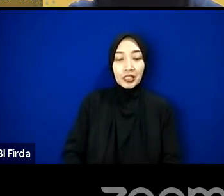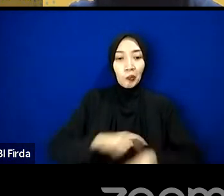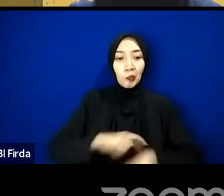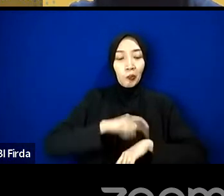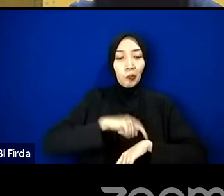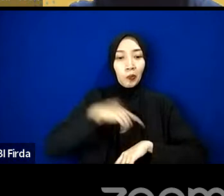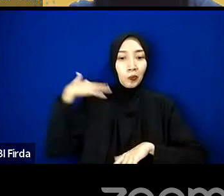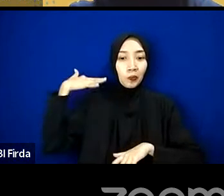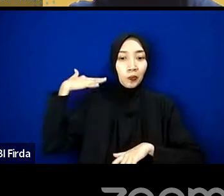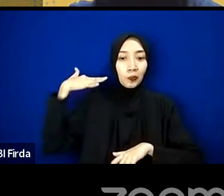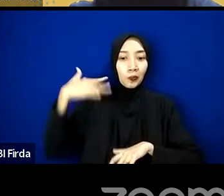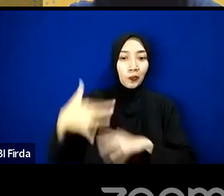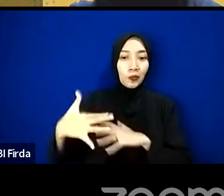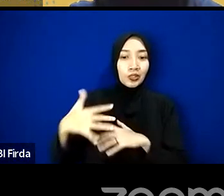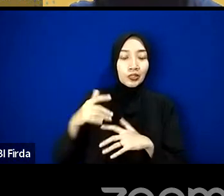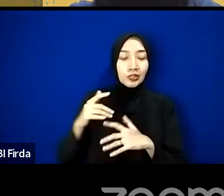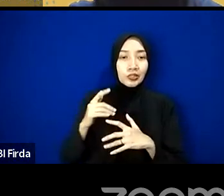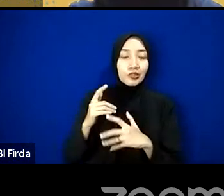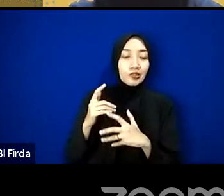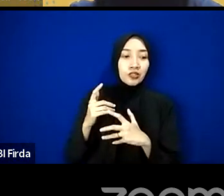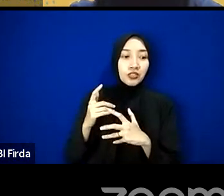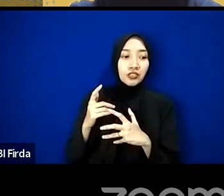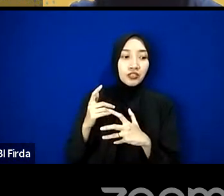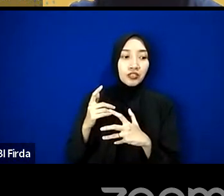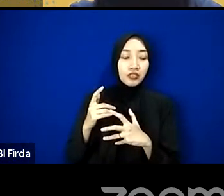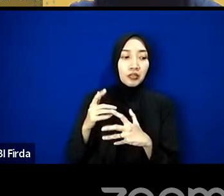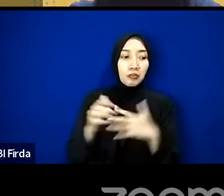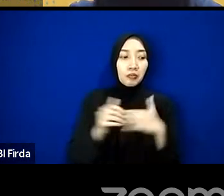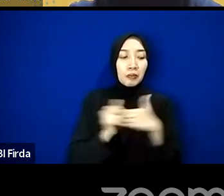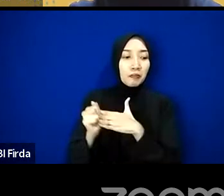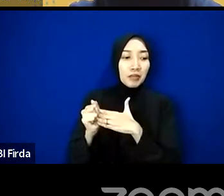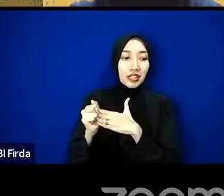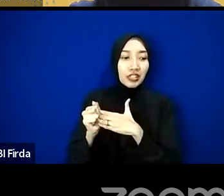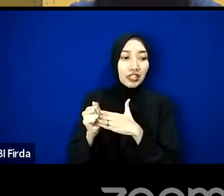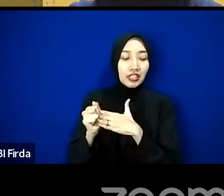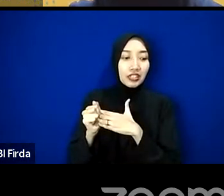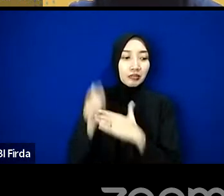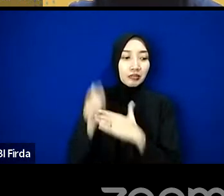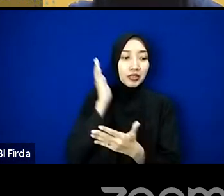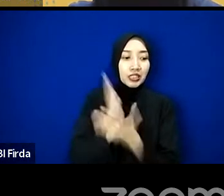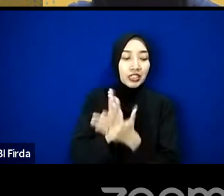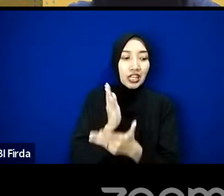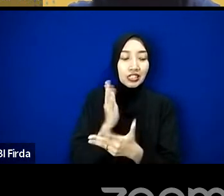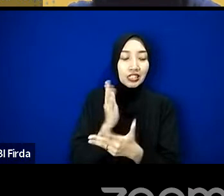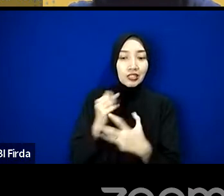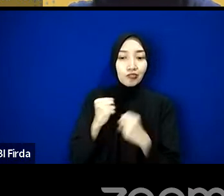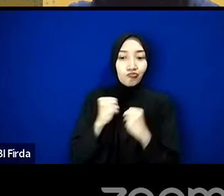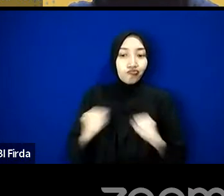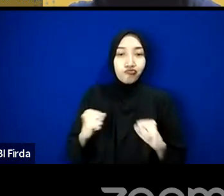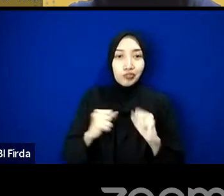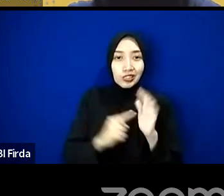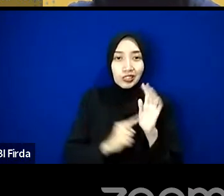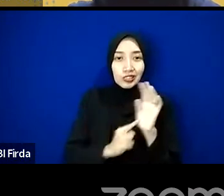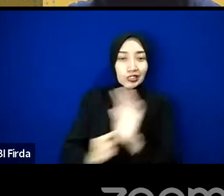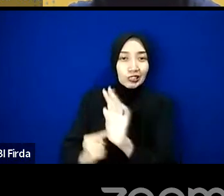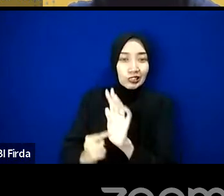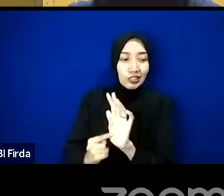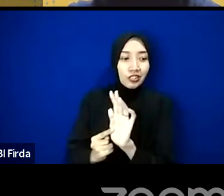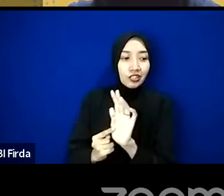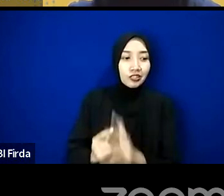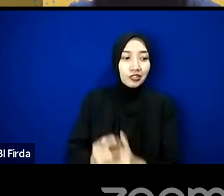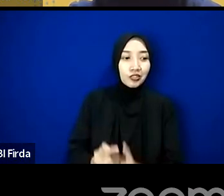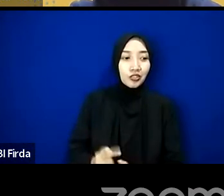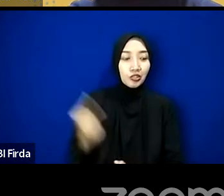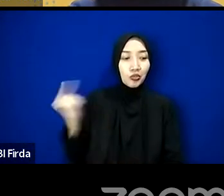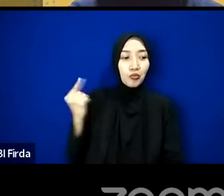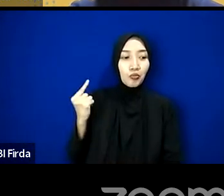power, and then in particular context, they want to show up, that they are strong enough. At the beginning of